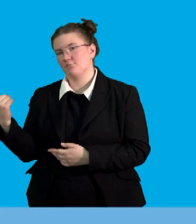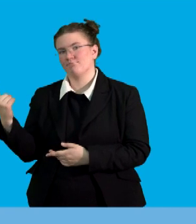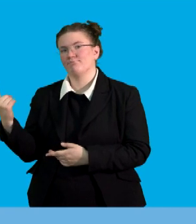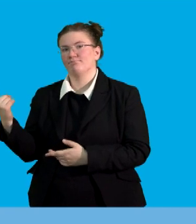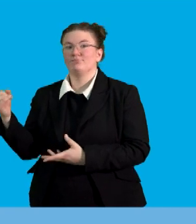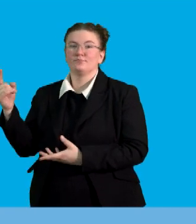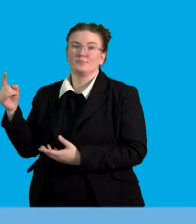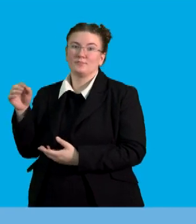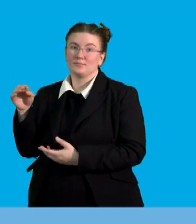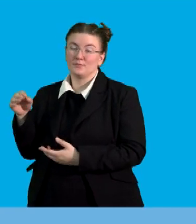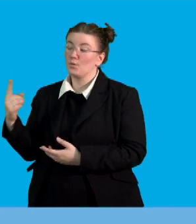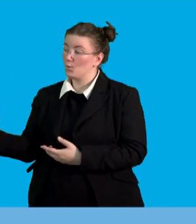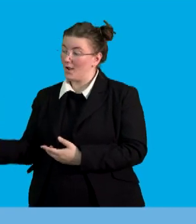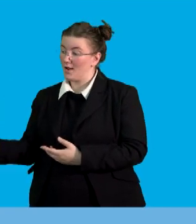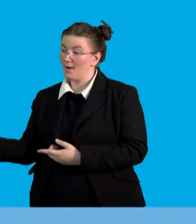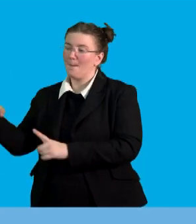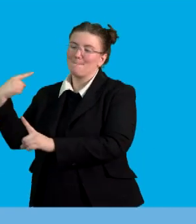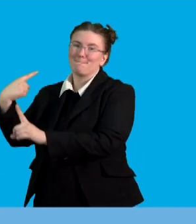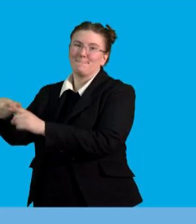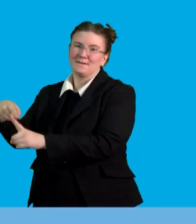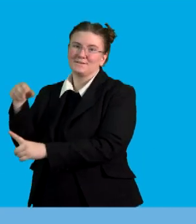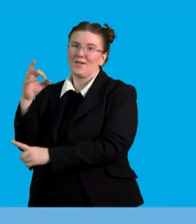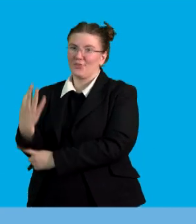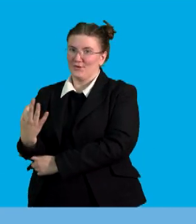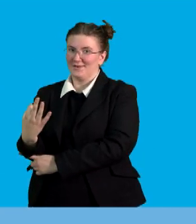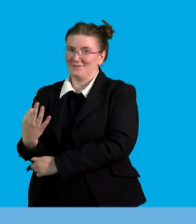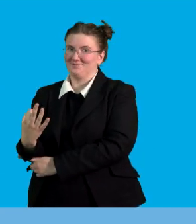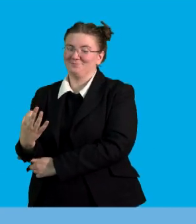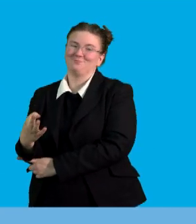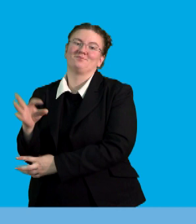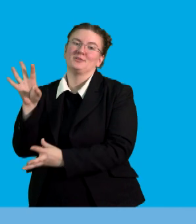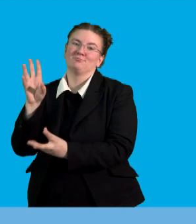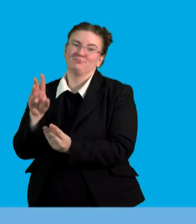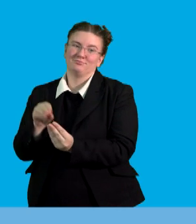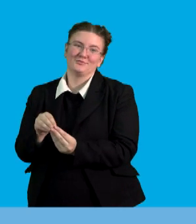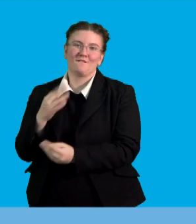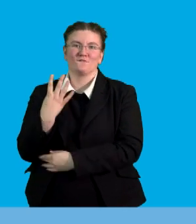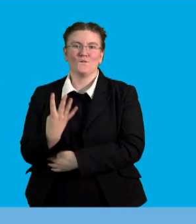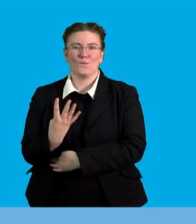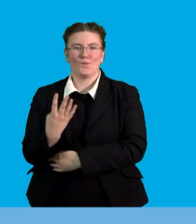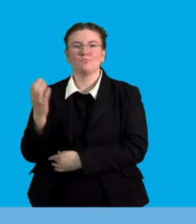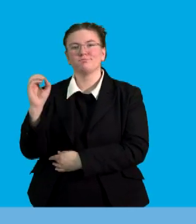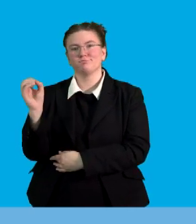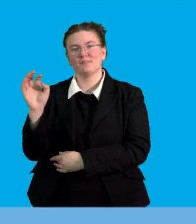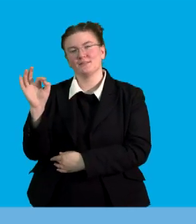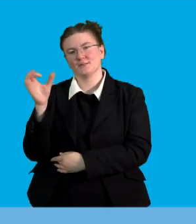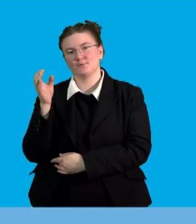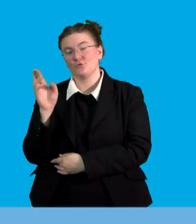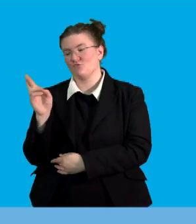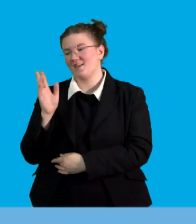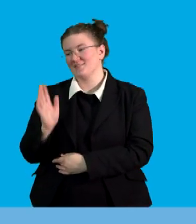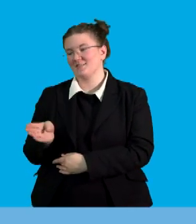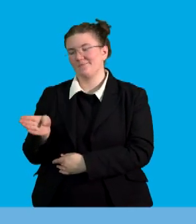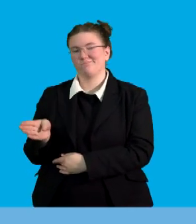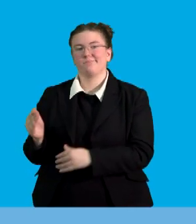there's 1. So that means this is 1 oxygen atom plus the 3 oxygen atoms there. So we have 4 oxygen atoms on